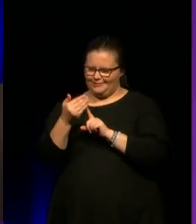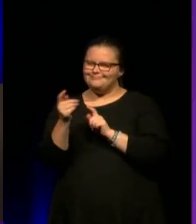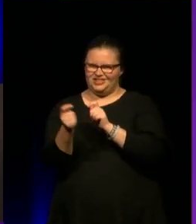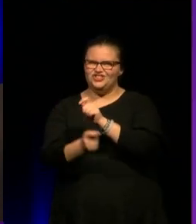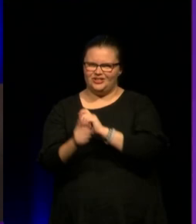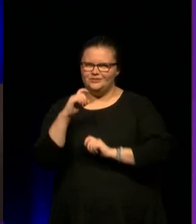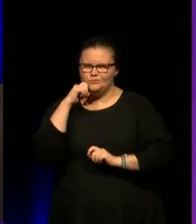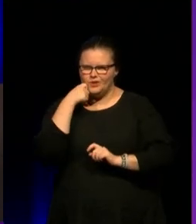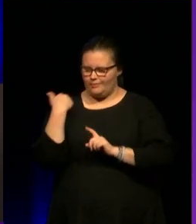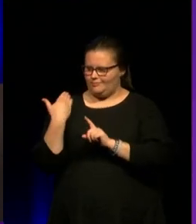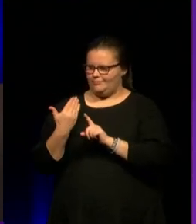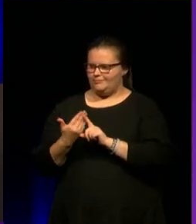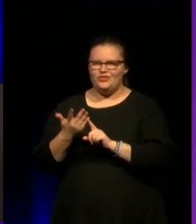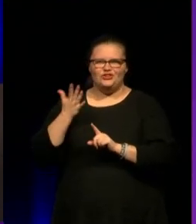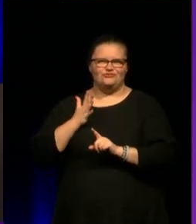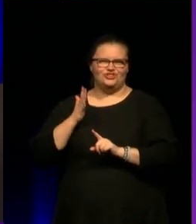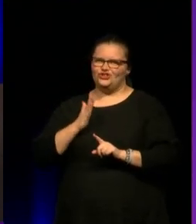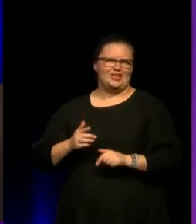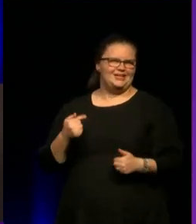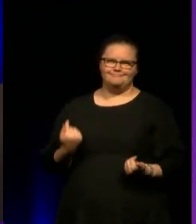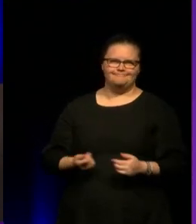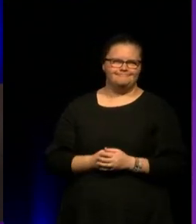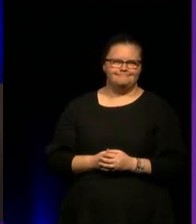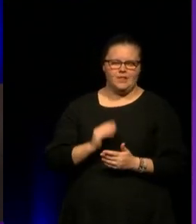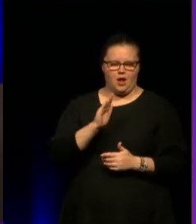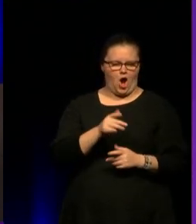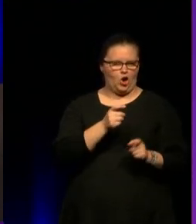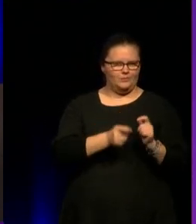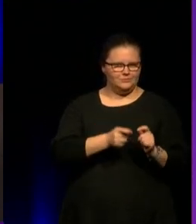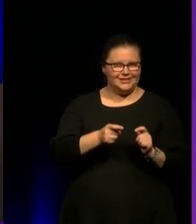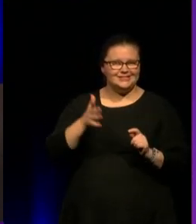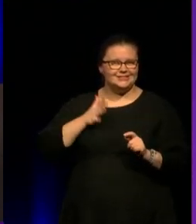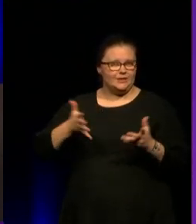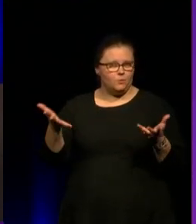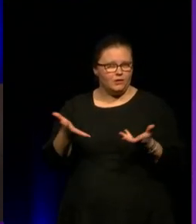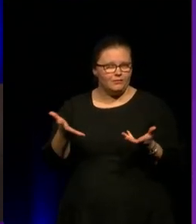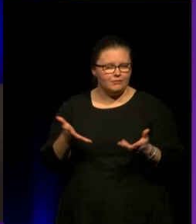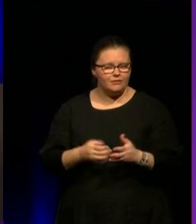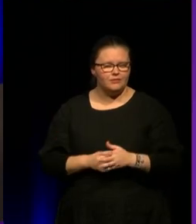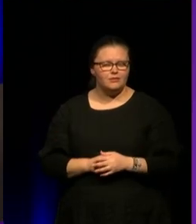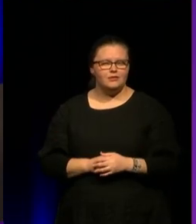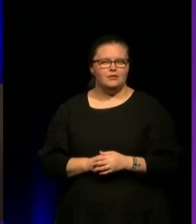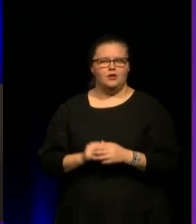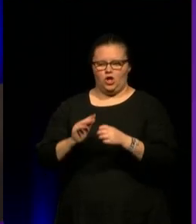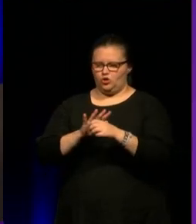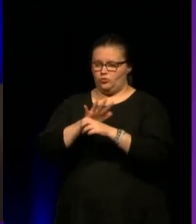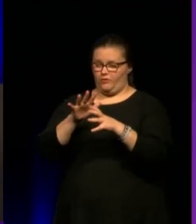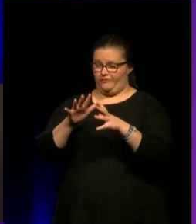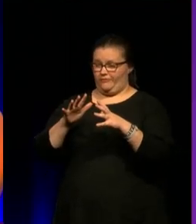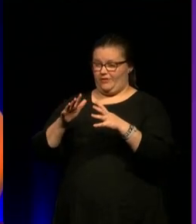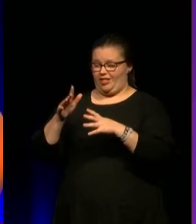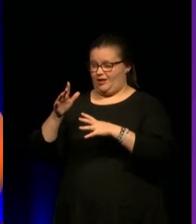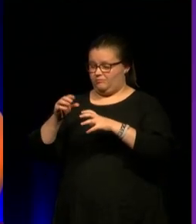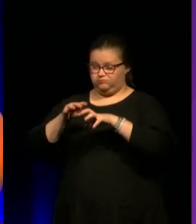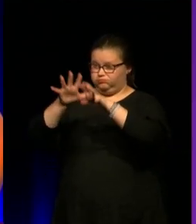date doesn't actually need our home test. Mm. Our home test is needed in places where, you know, the COVID is swilling around and